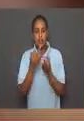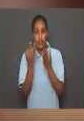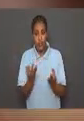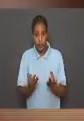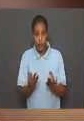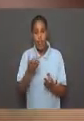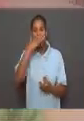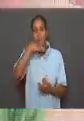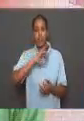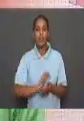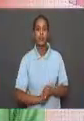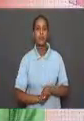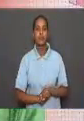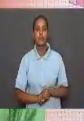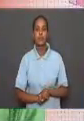form of heat.